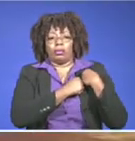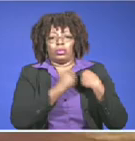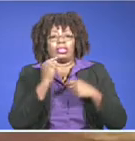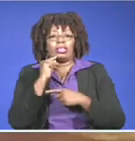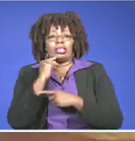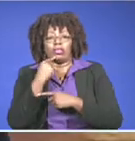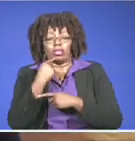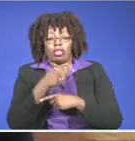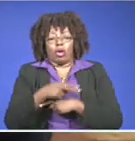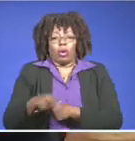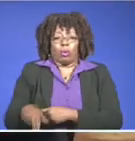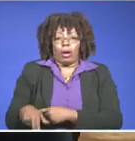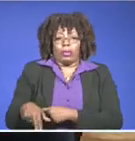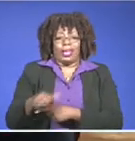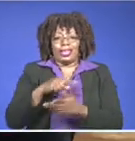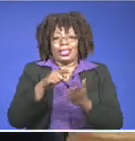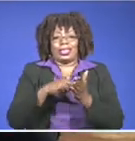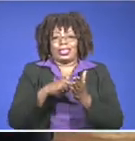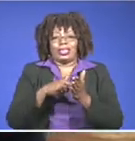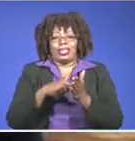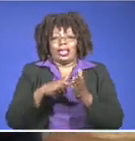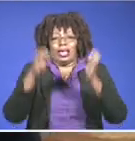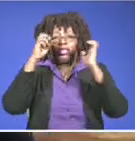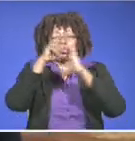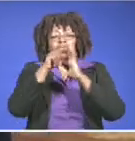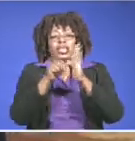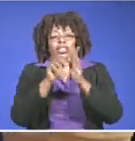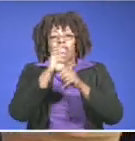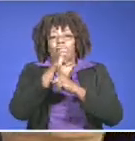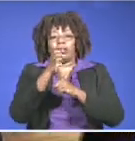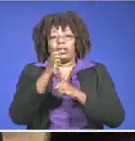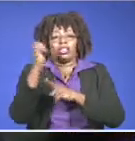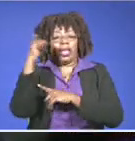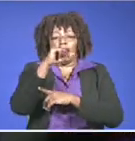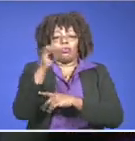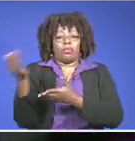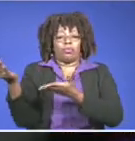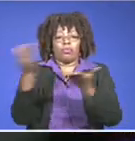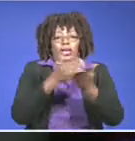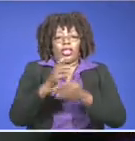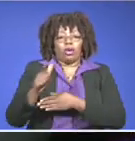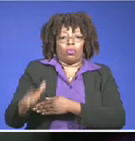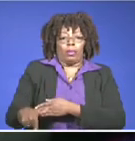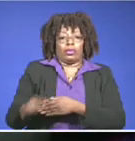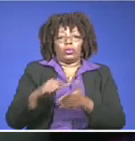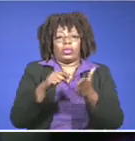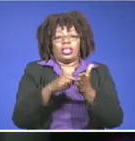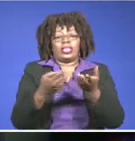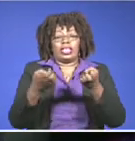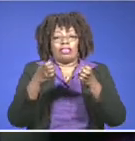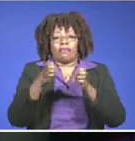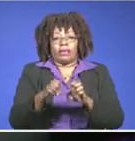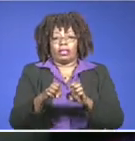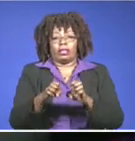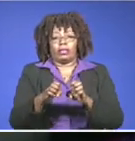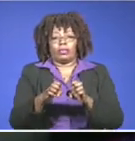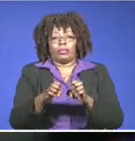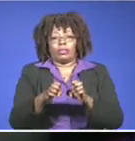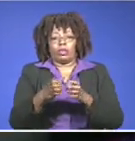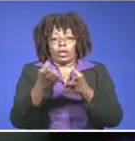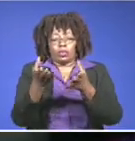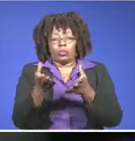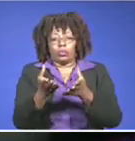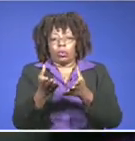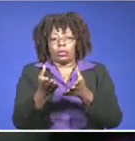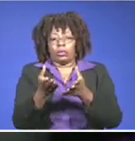serious weaponry, and this is an educational environment. I don't think that they should ever bring weapons to an event like this. We're just basically protesting for something that